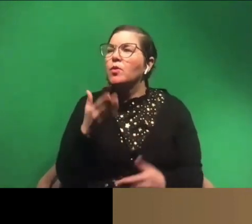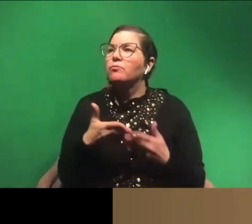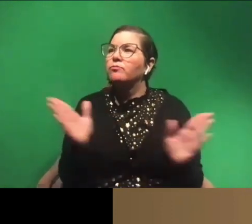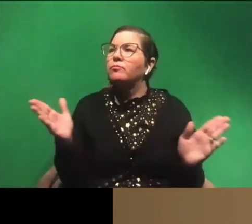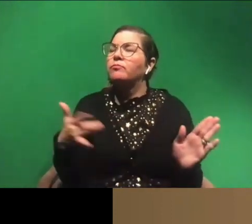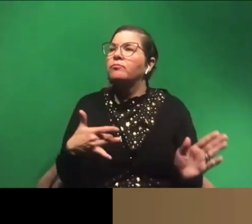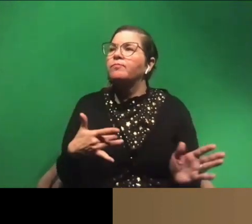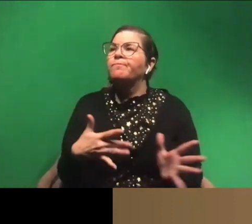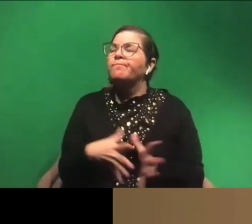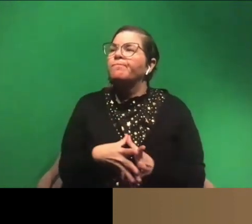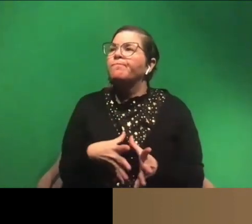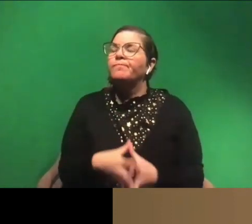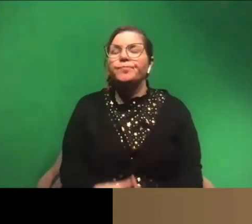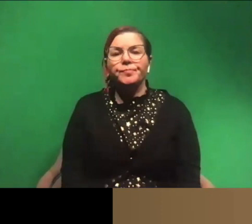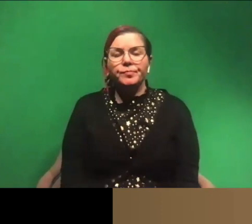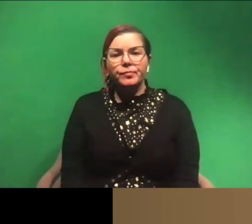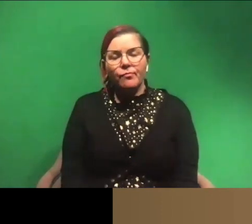general.